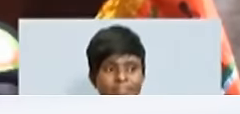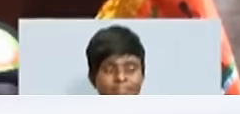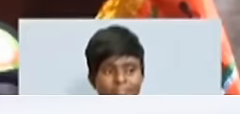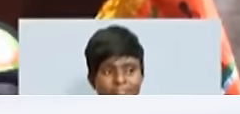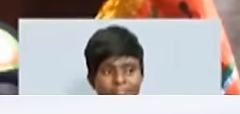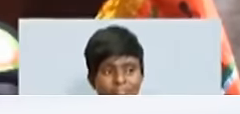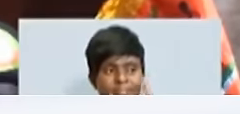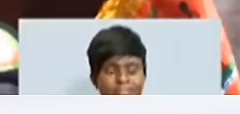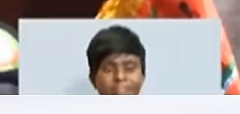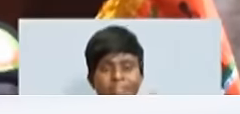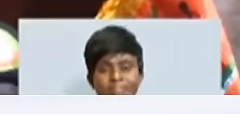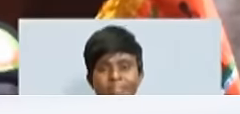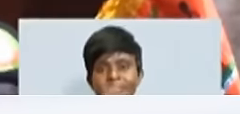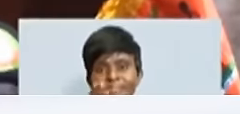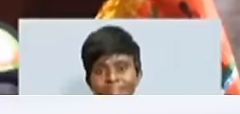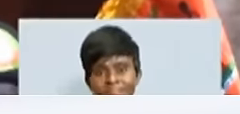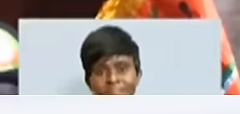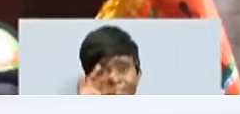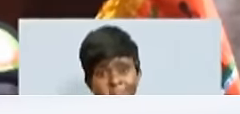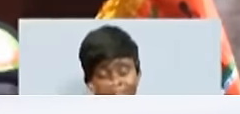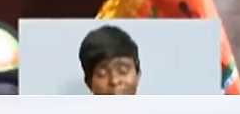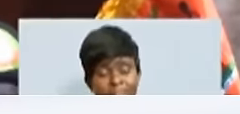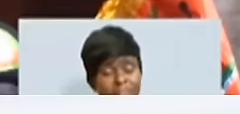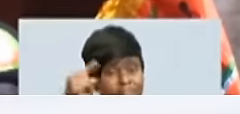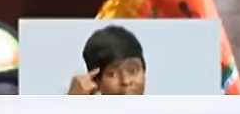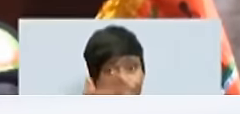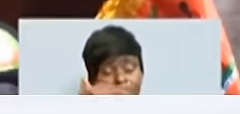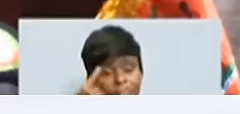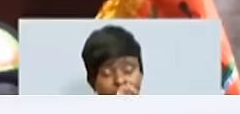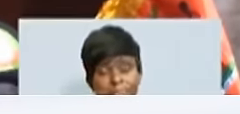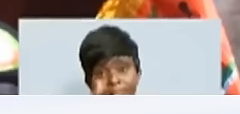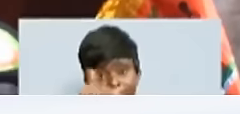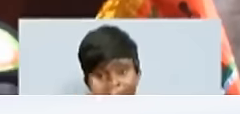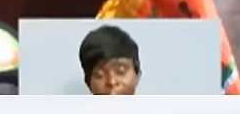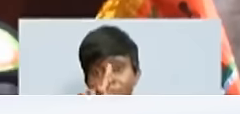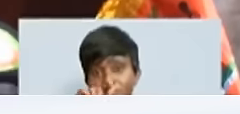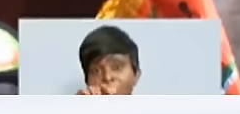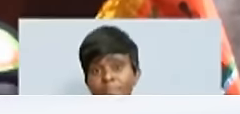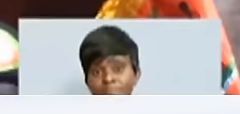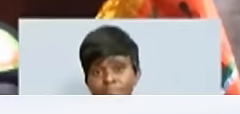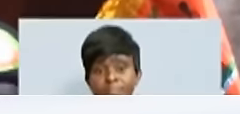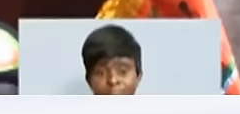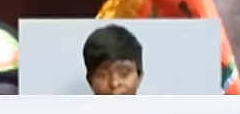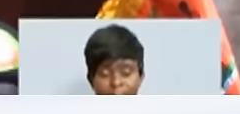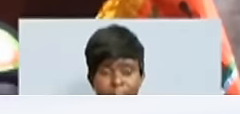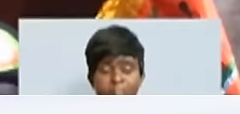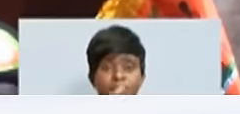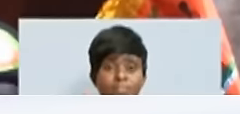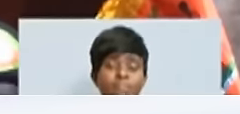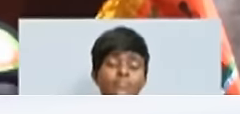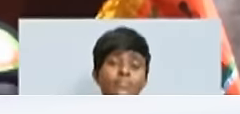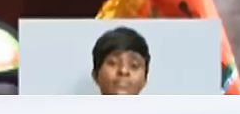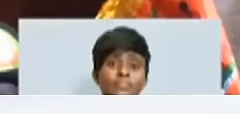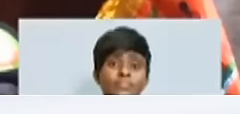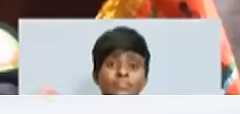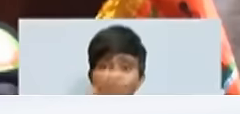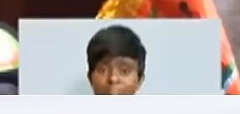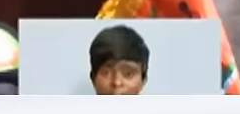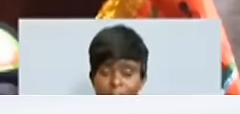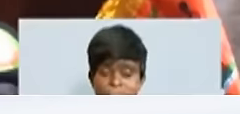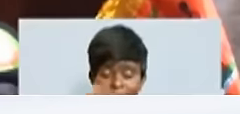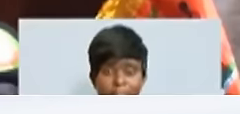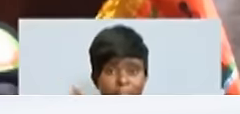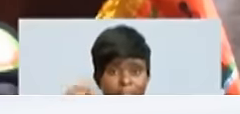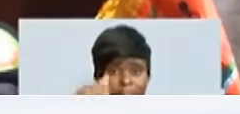answer is very simple. We were elected into government to look after 20 million Zambians, all of them, from all the